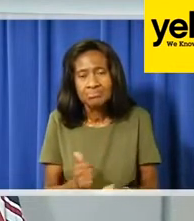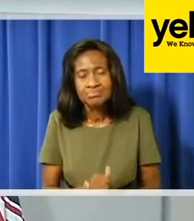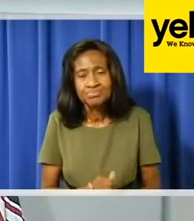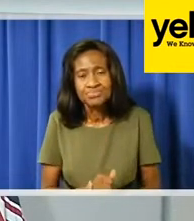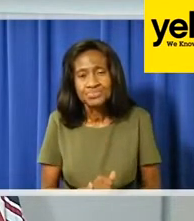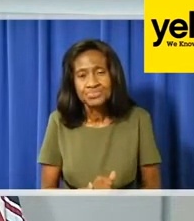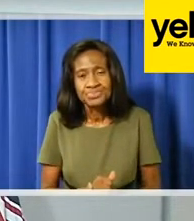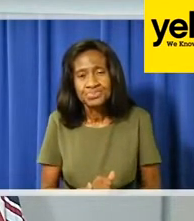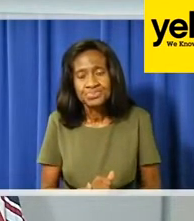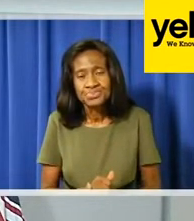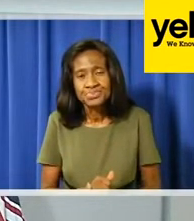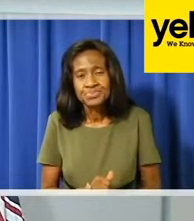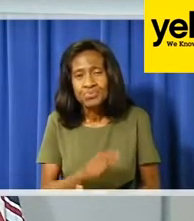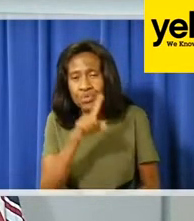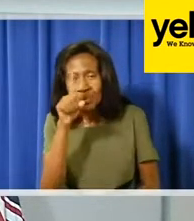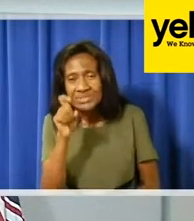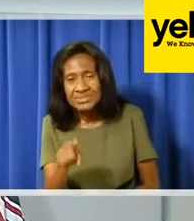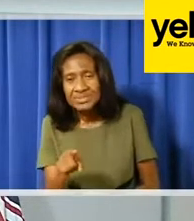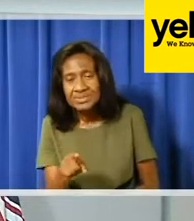Okay.